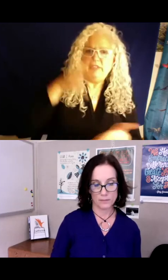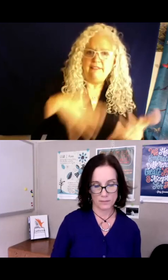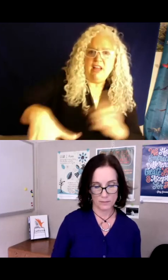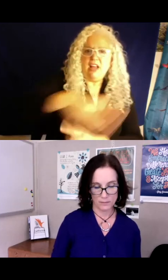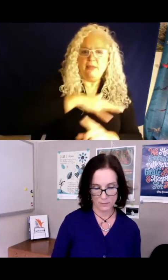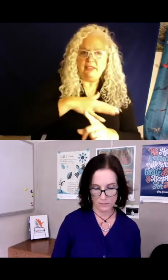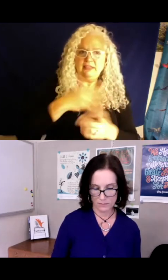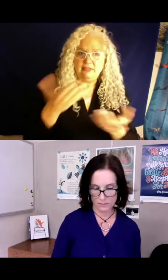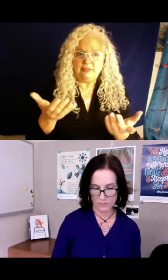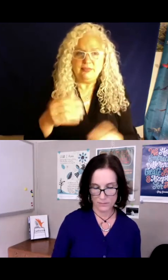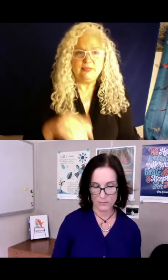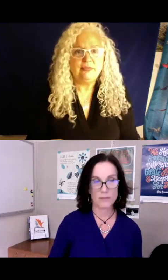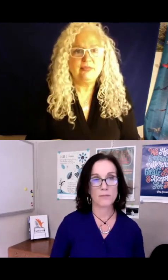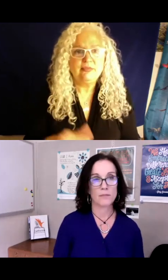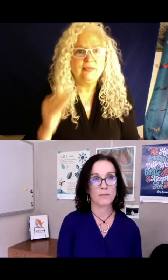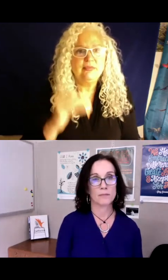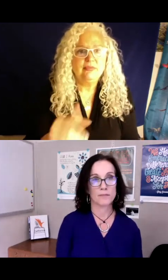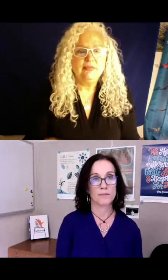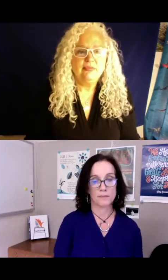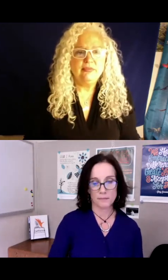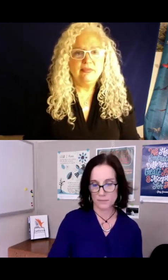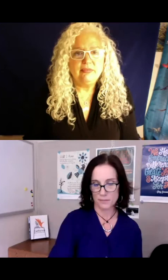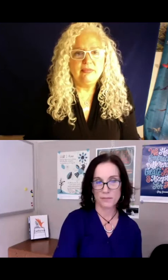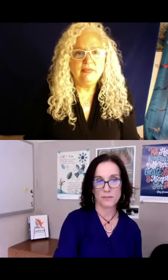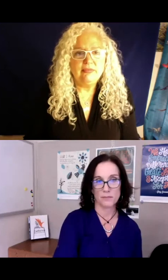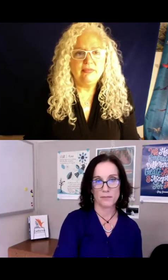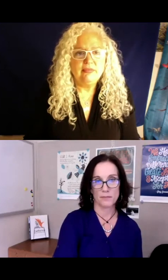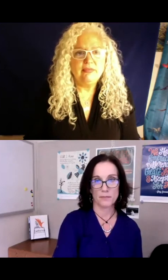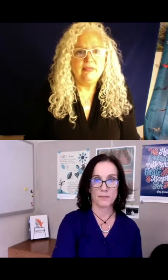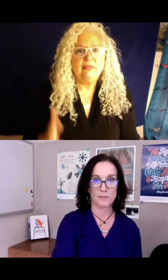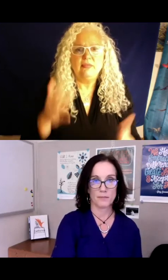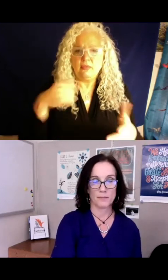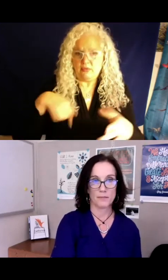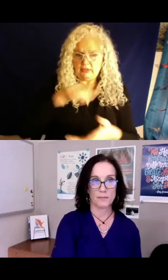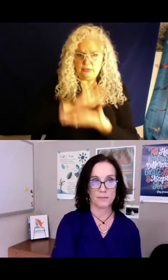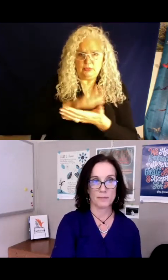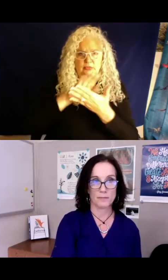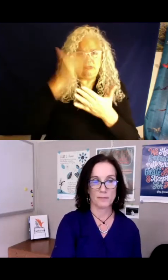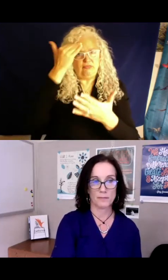make a very language-rich environment for the students.